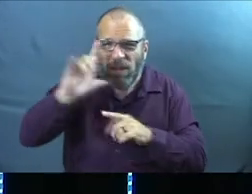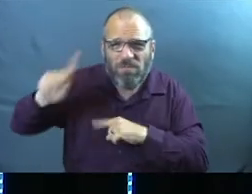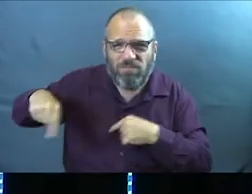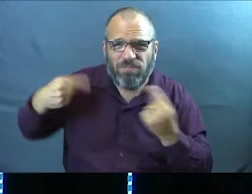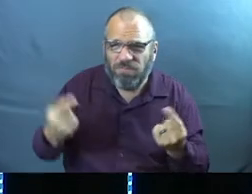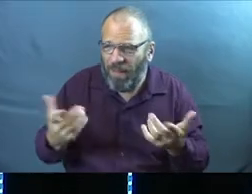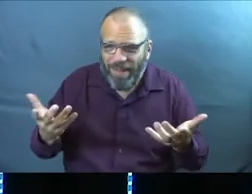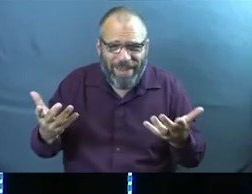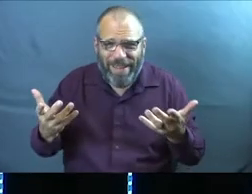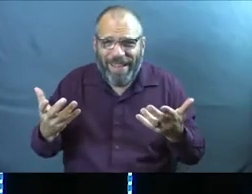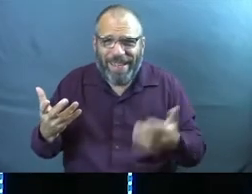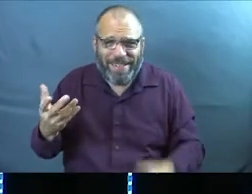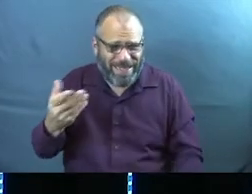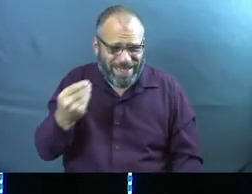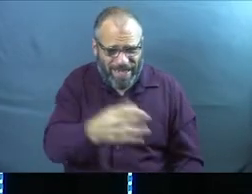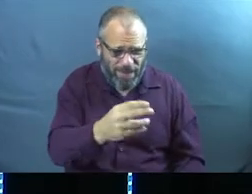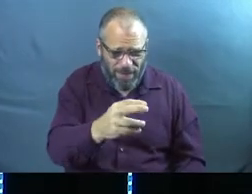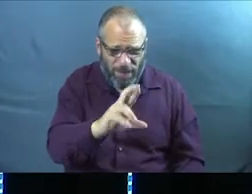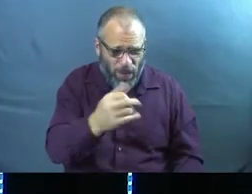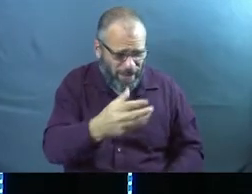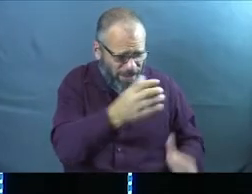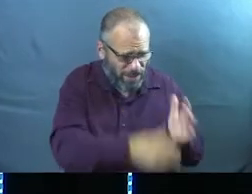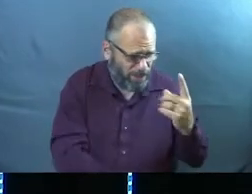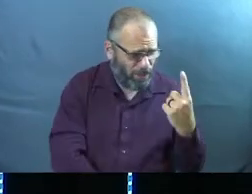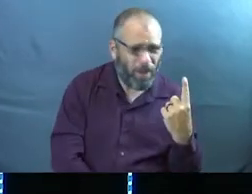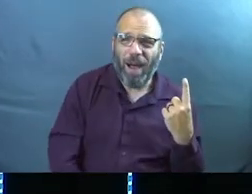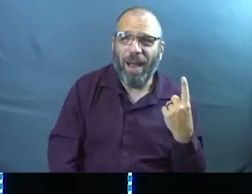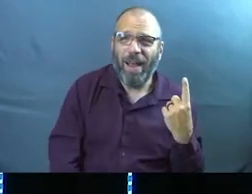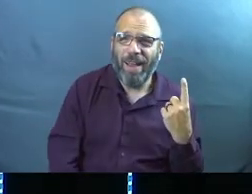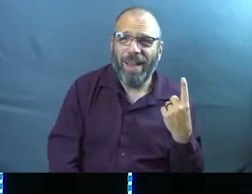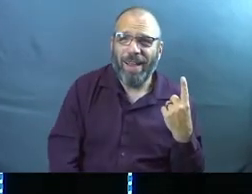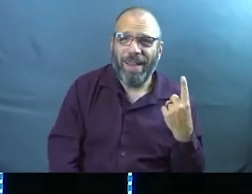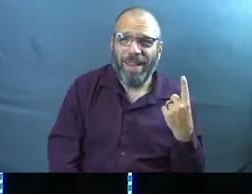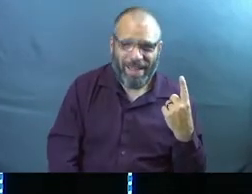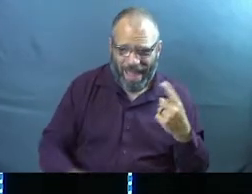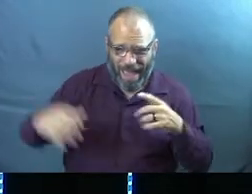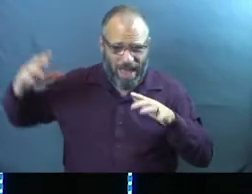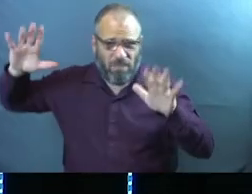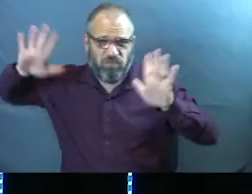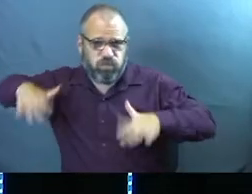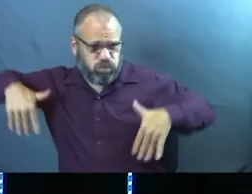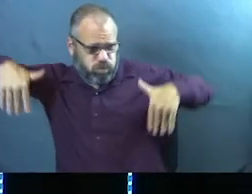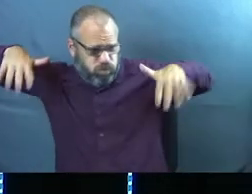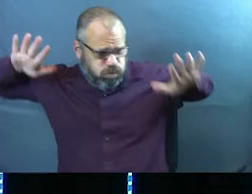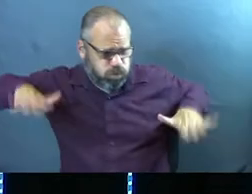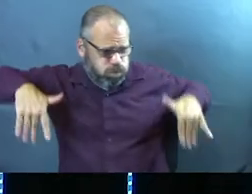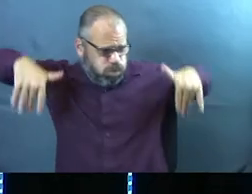why didn't you just give them the ring in chapter one? Just have them fly it into the mountain.